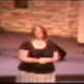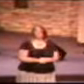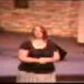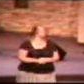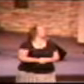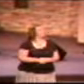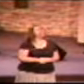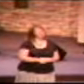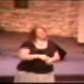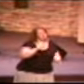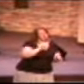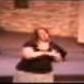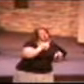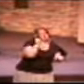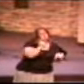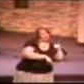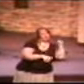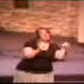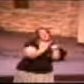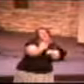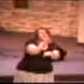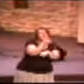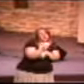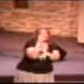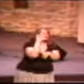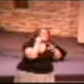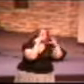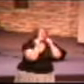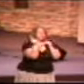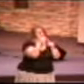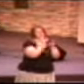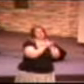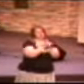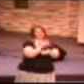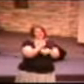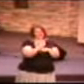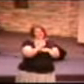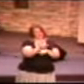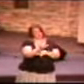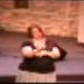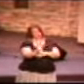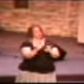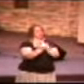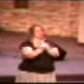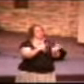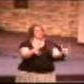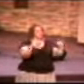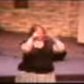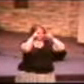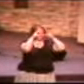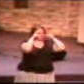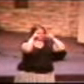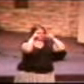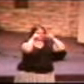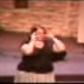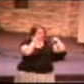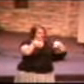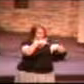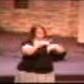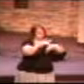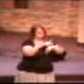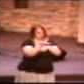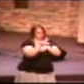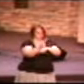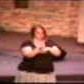But you can't fully experience something filmed in 3D without the 3D glasses. Have you ever been to a 3D movie and